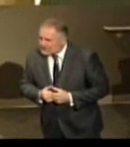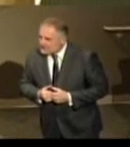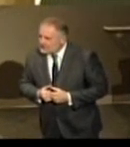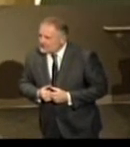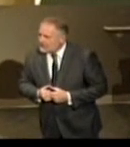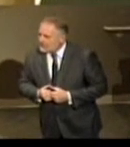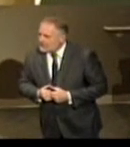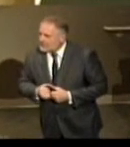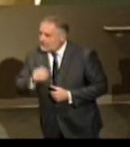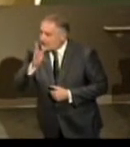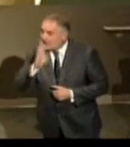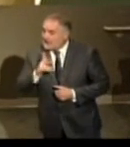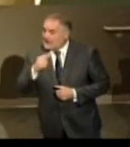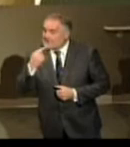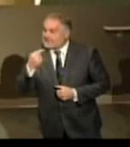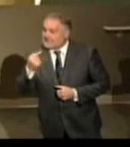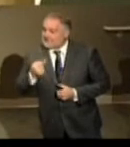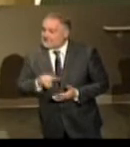God says,